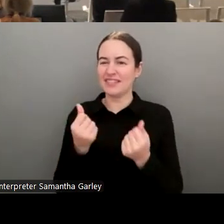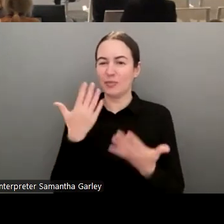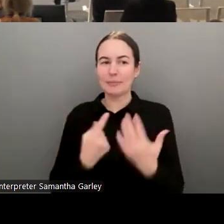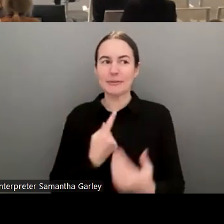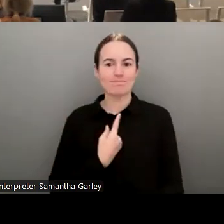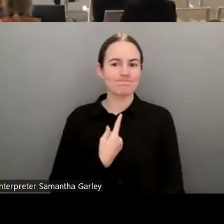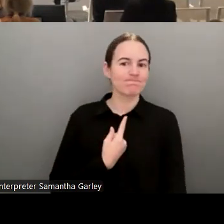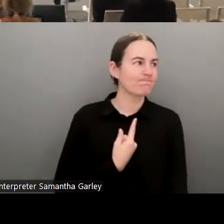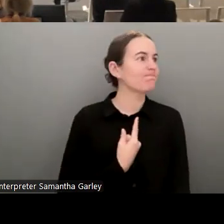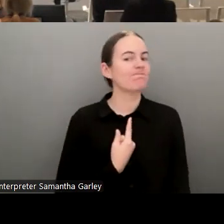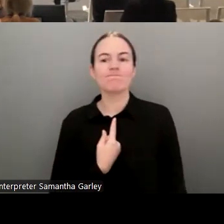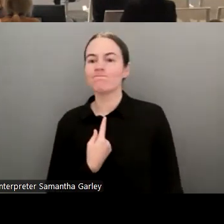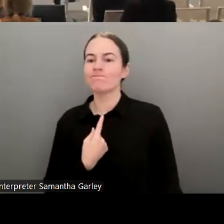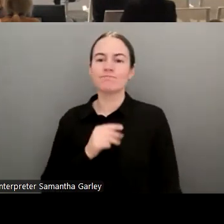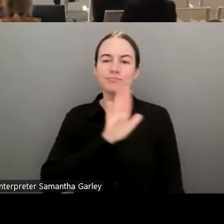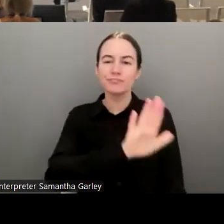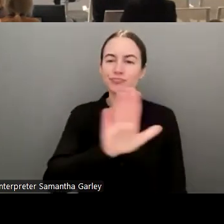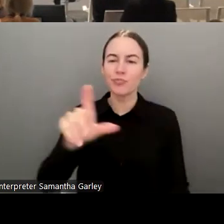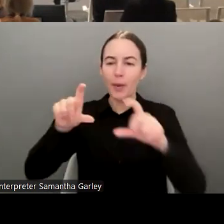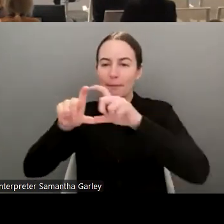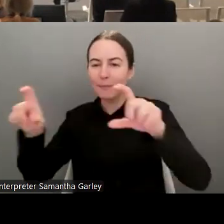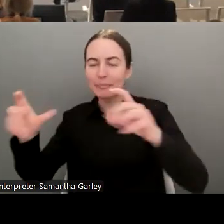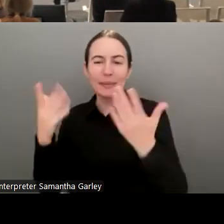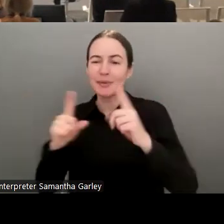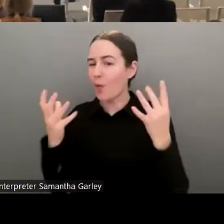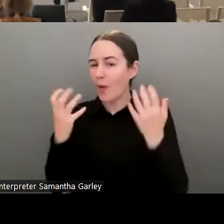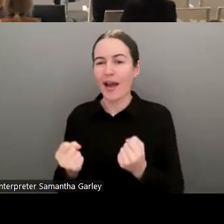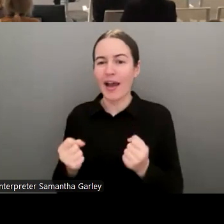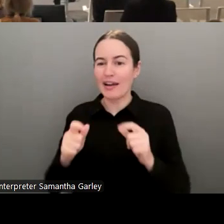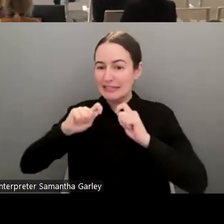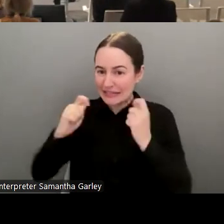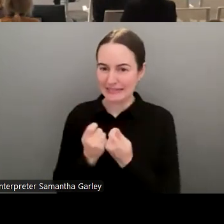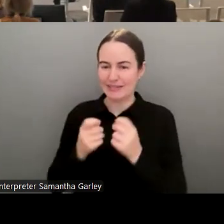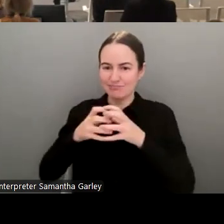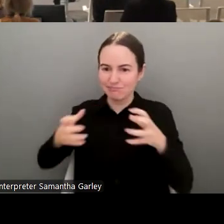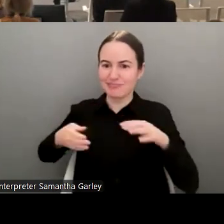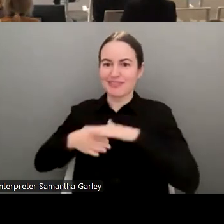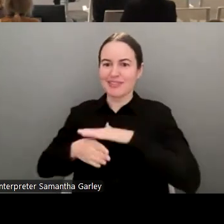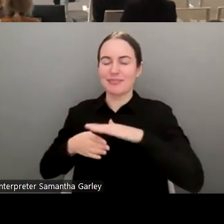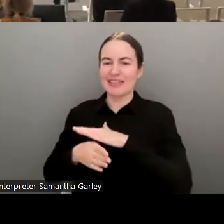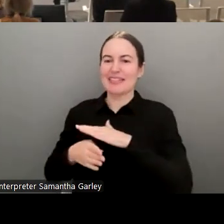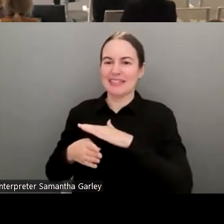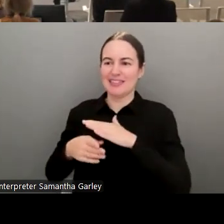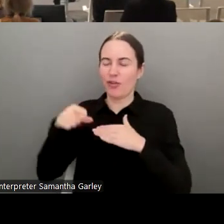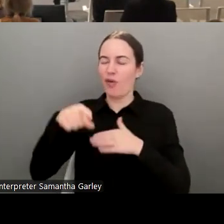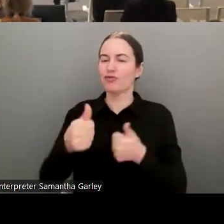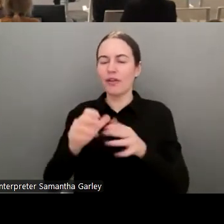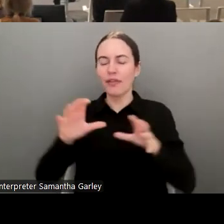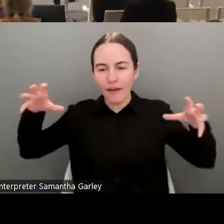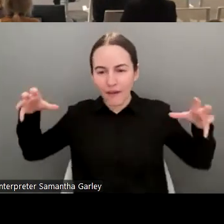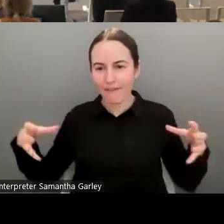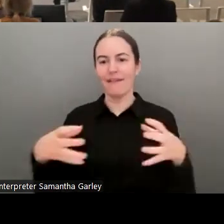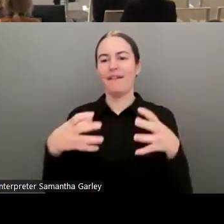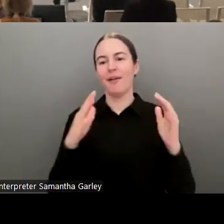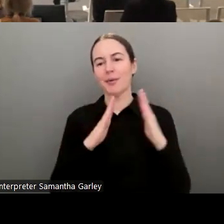own company if they do not have a big team of other accessibility specialists around them. Or even if